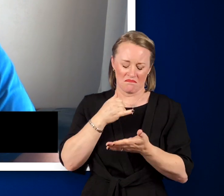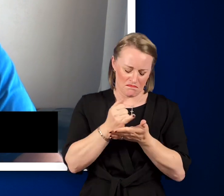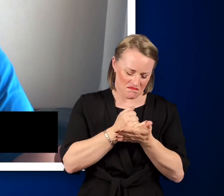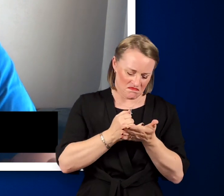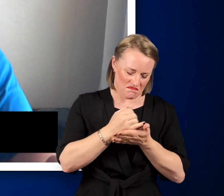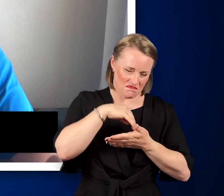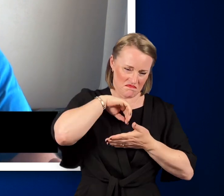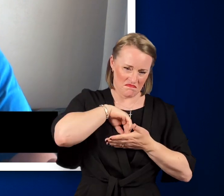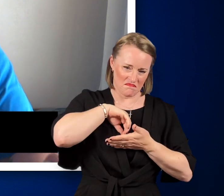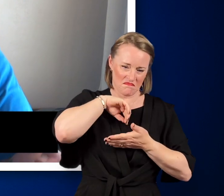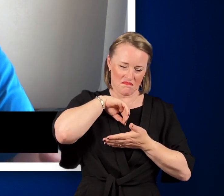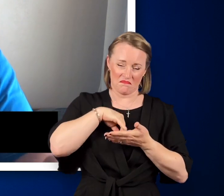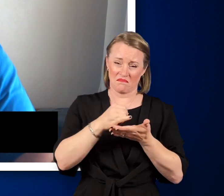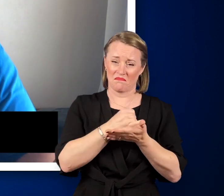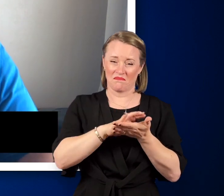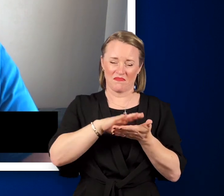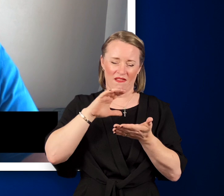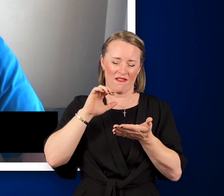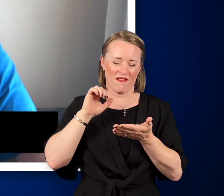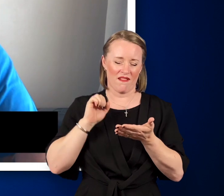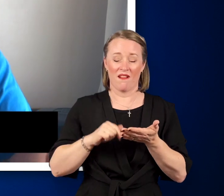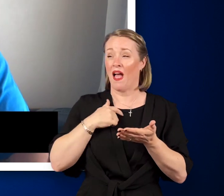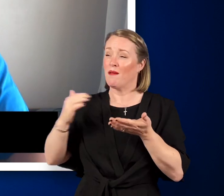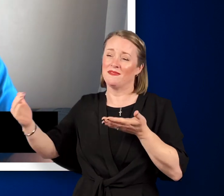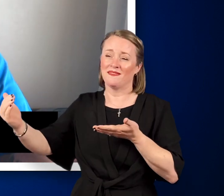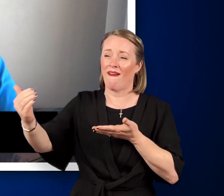sound that saves.